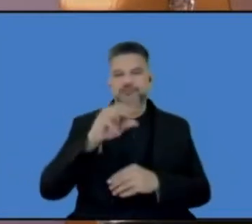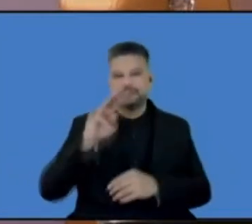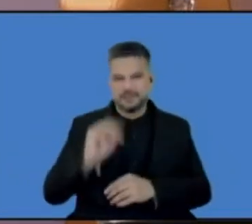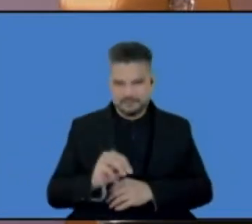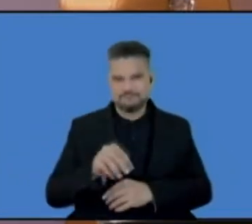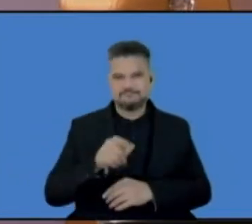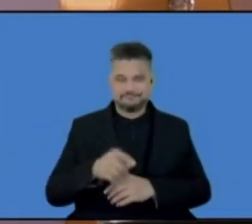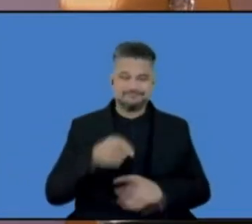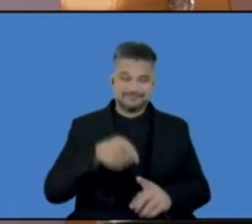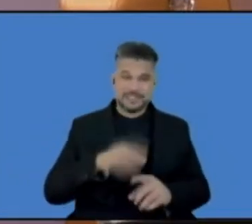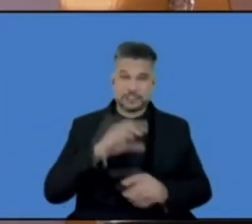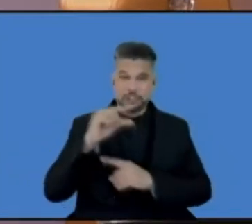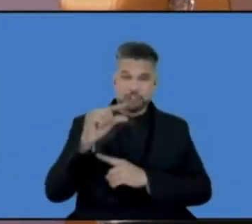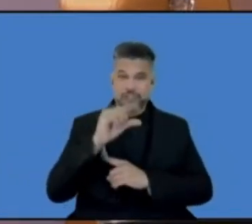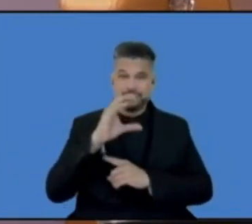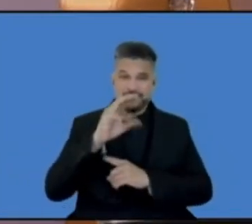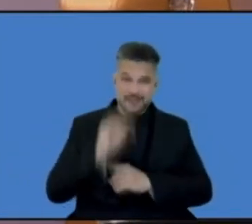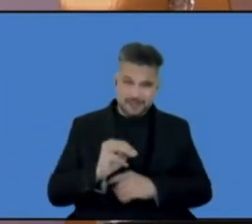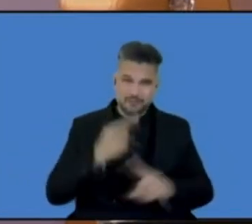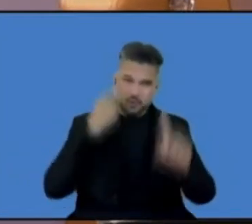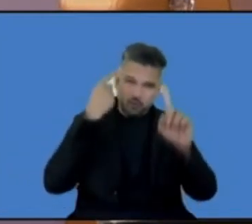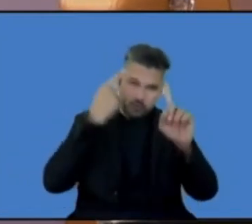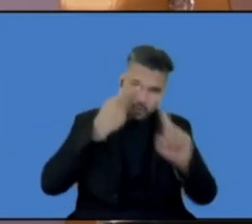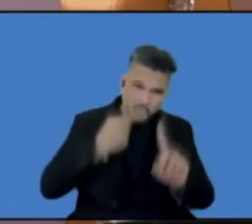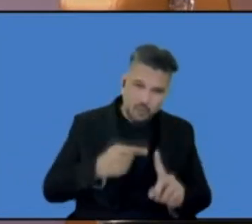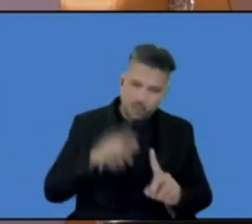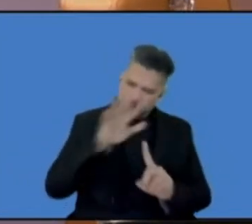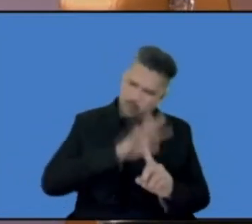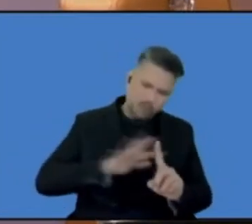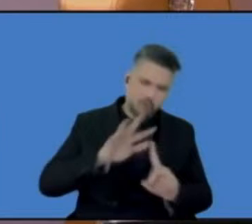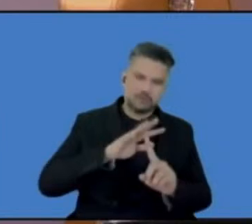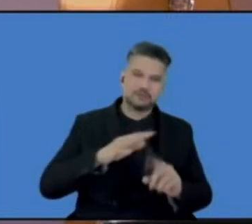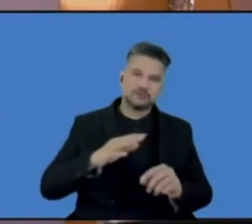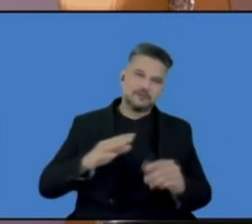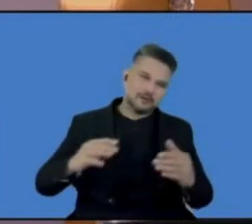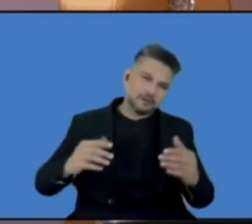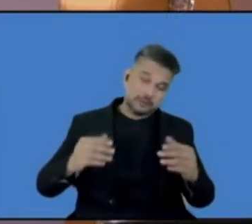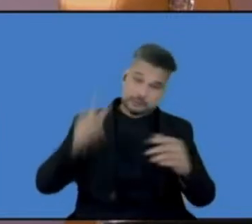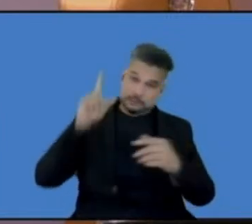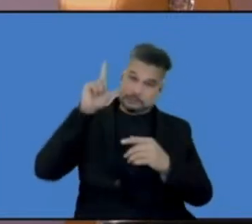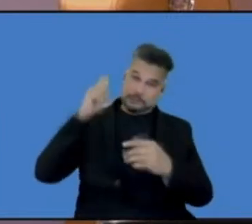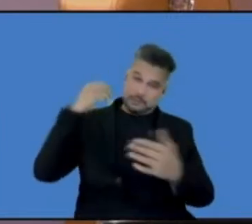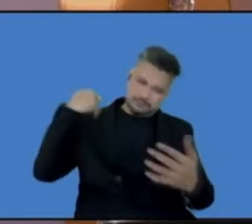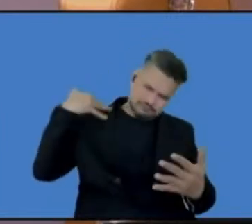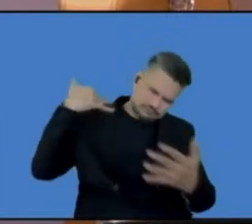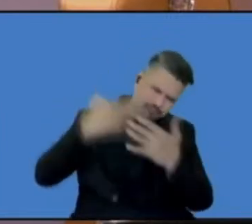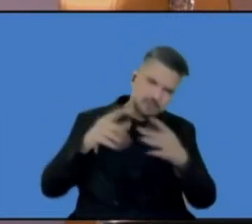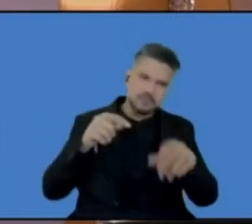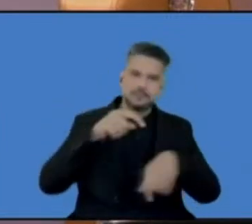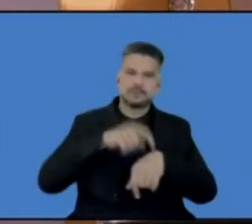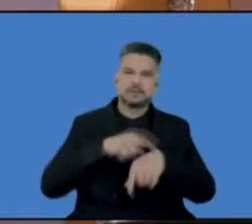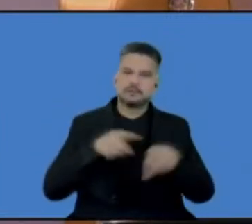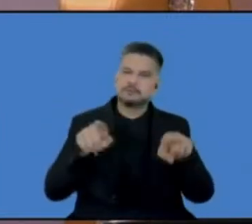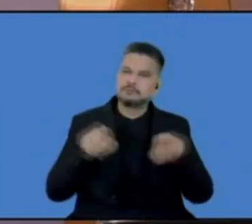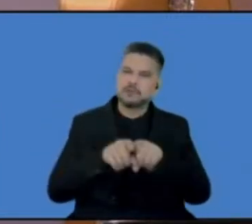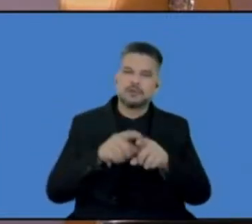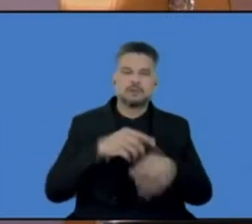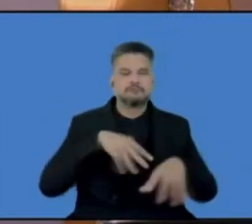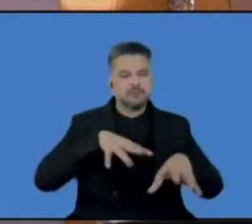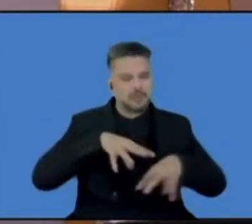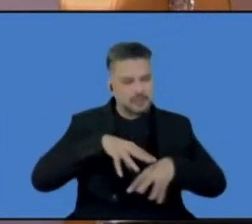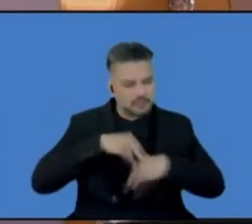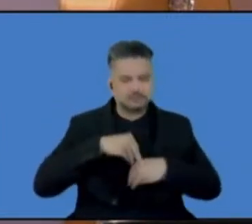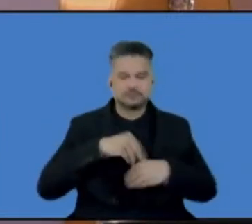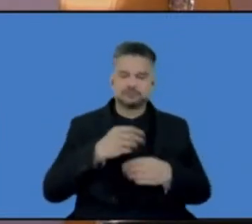and we sincerely hope that we can continue our work on that particular issues.